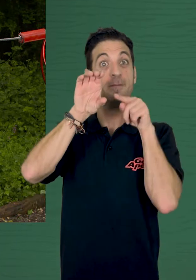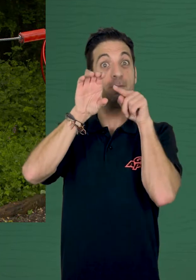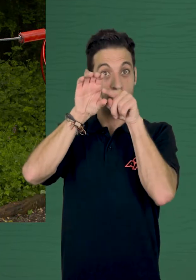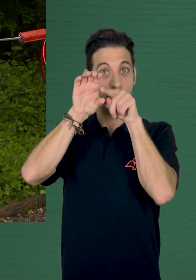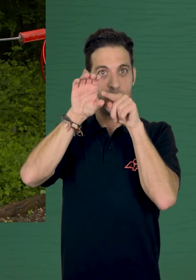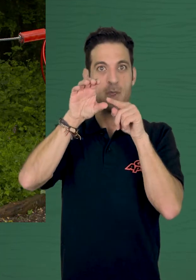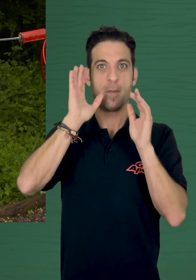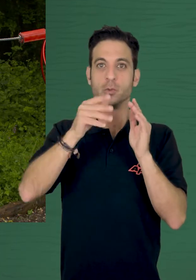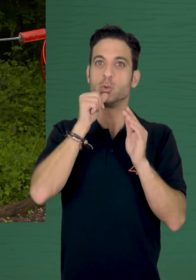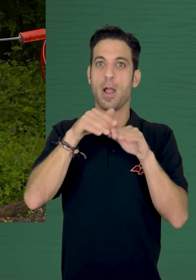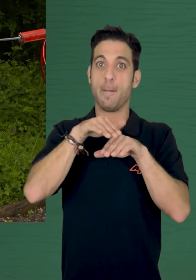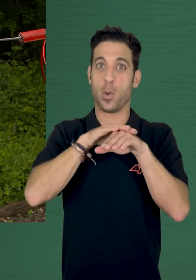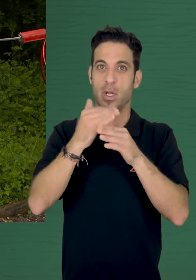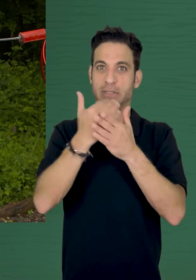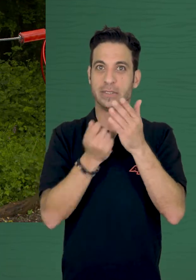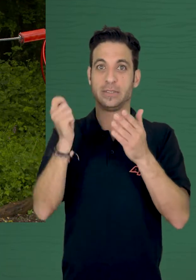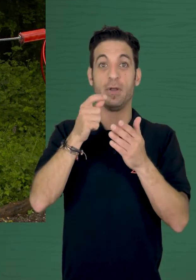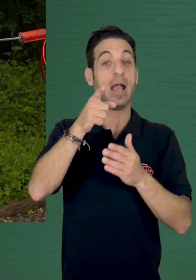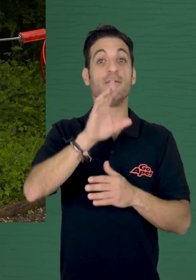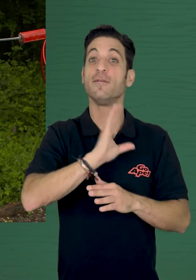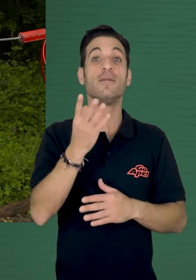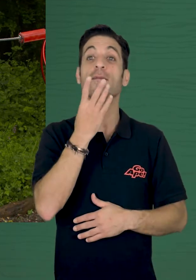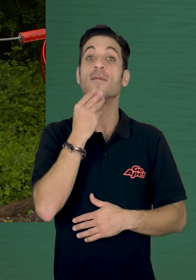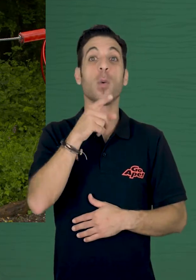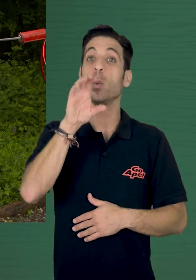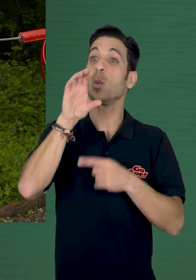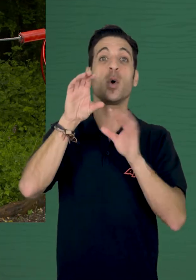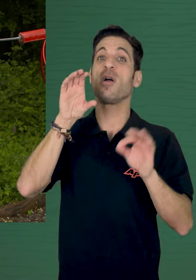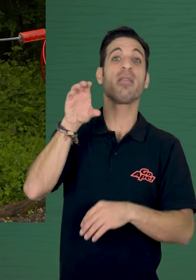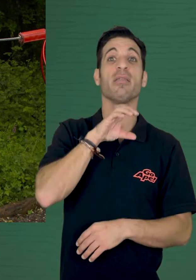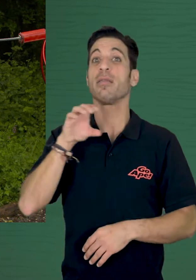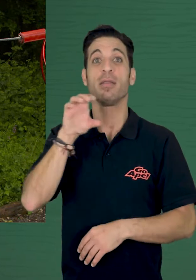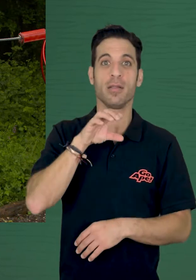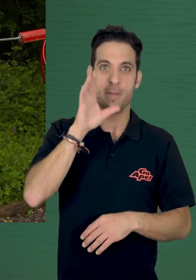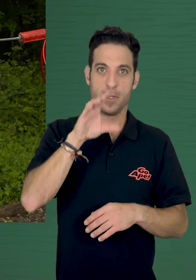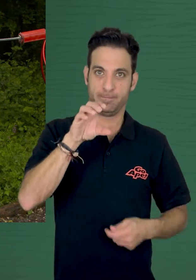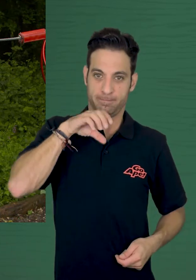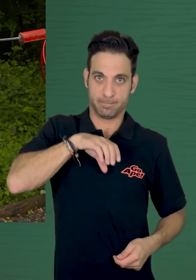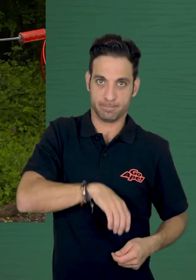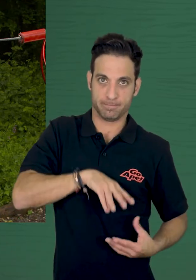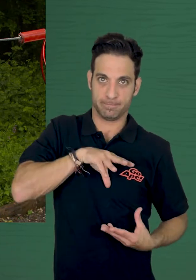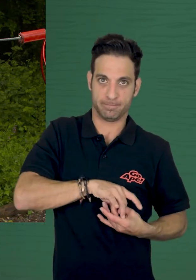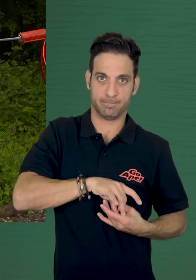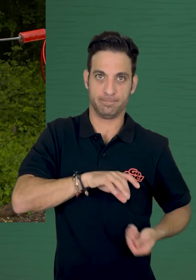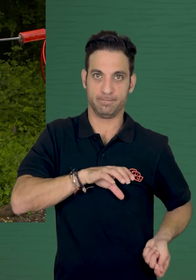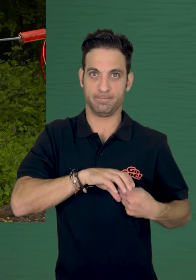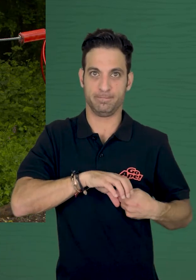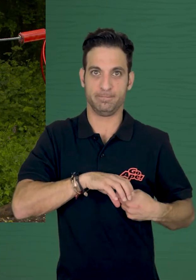You'll use it with your blue safety line. When you're not using your pulley, tuck it back away onto your pulley park.